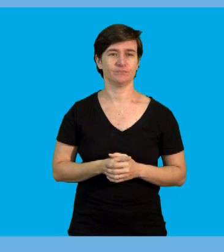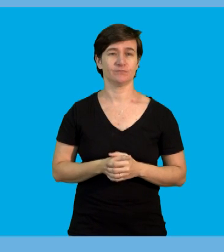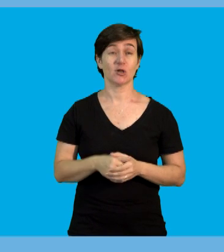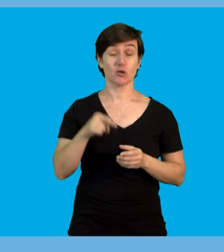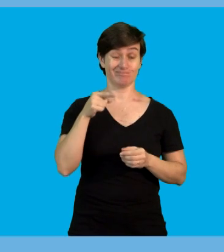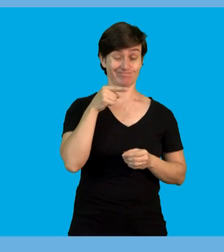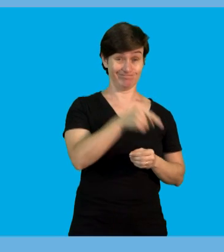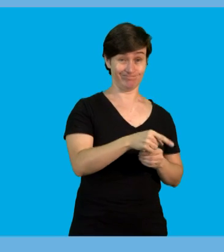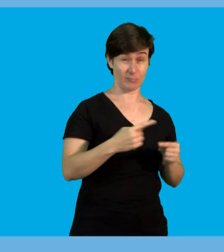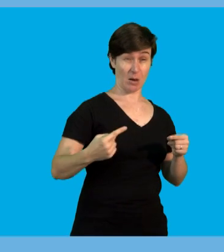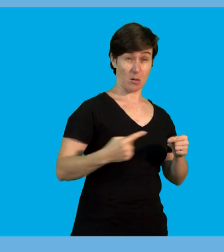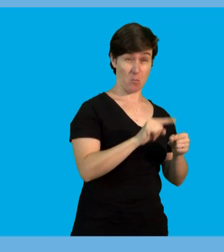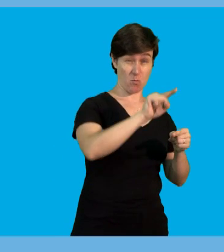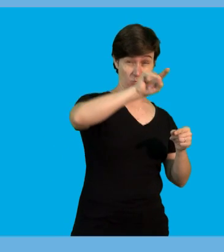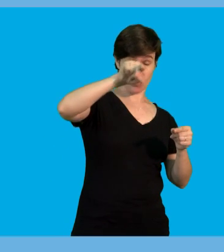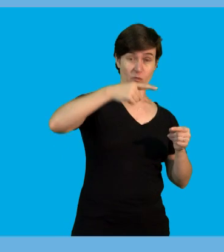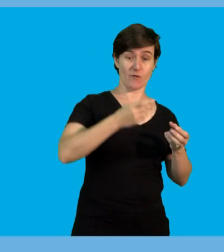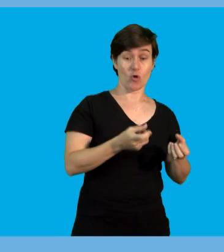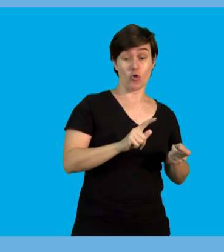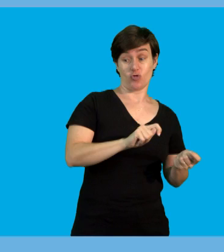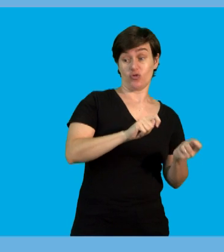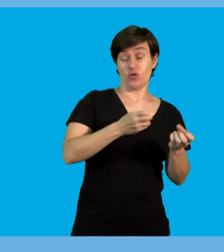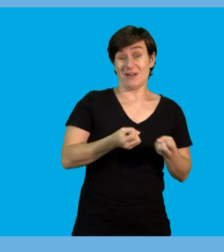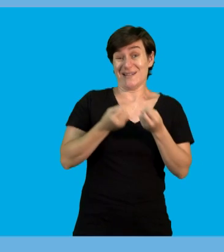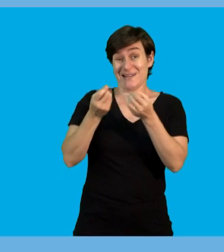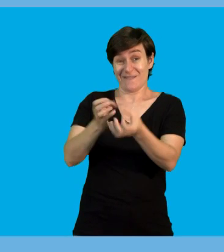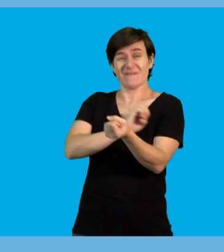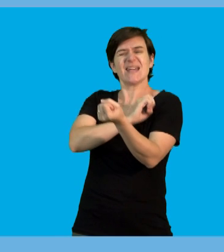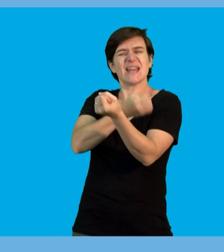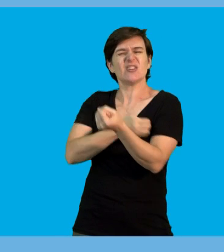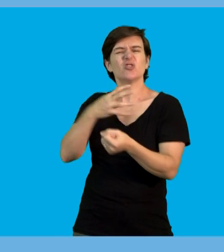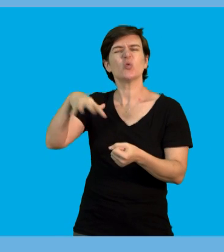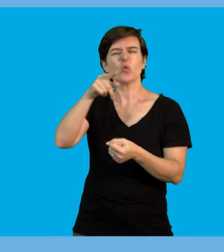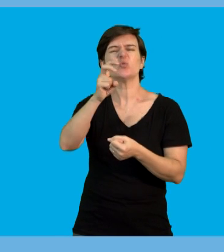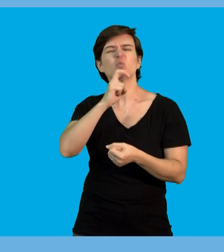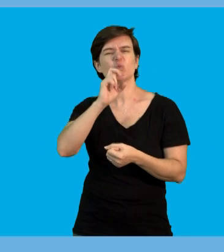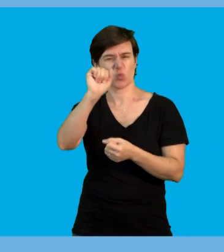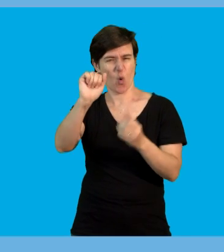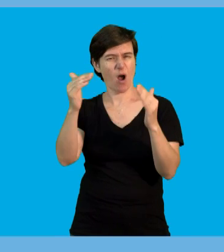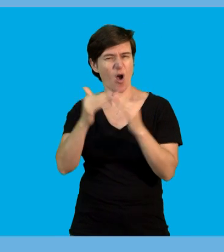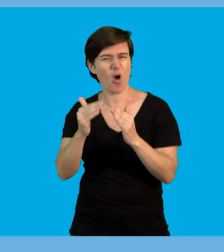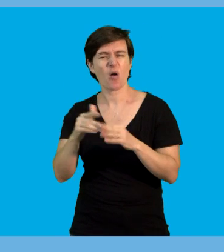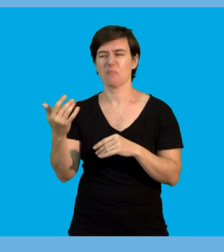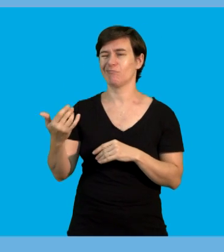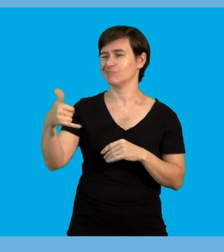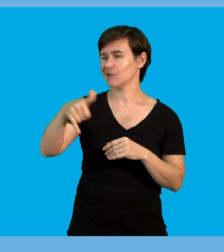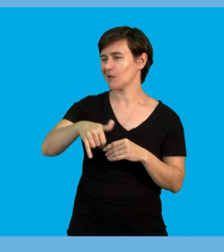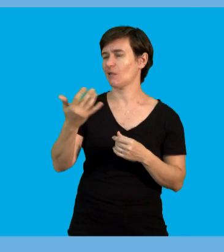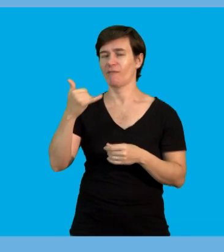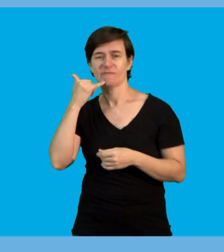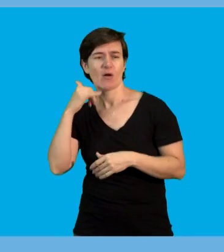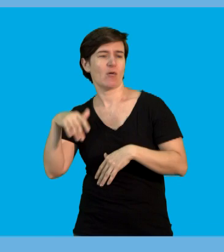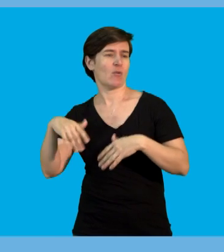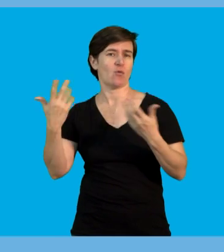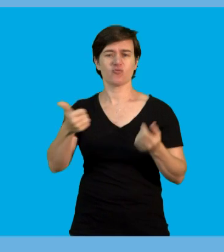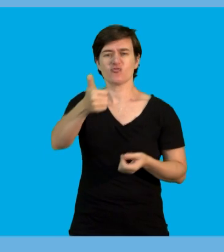to be transferring energy to the electrical appliances. So all the appliances that you are using at home, be it your kettle, be